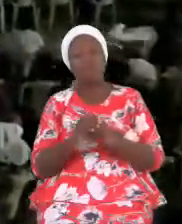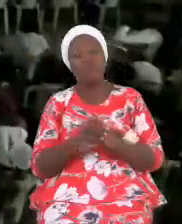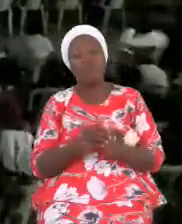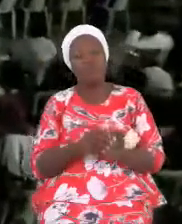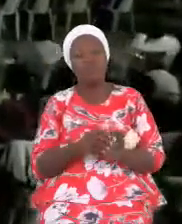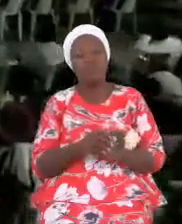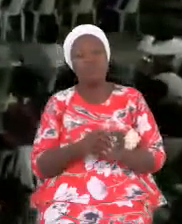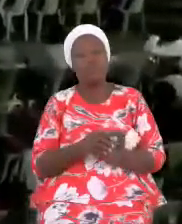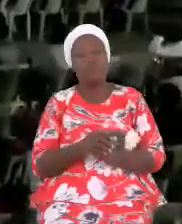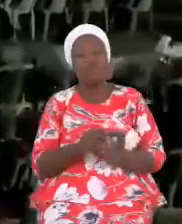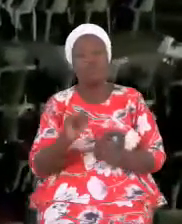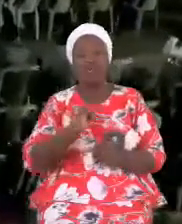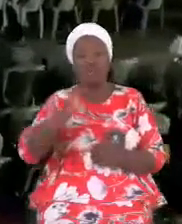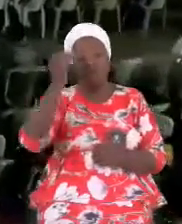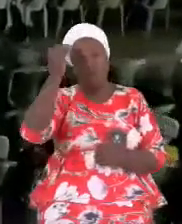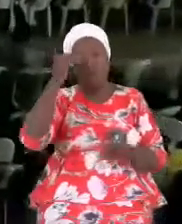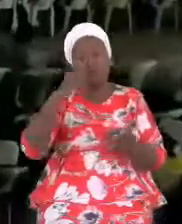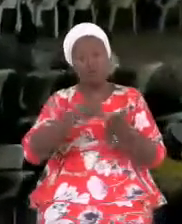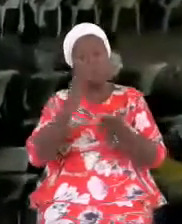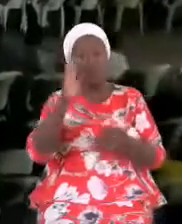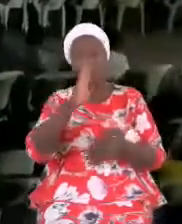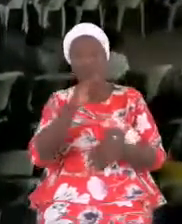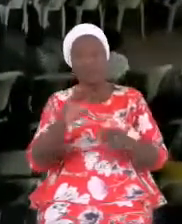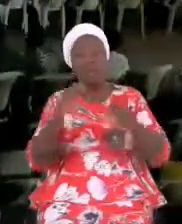helped to keep your faith.